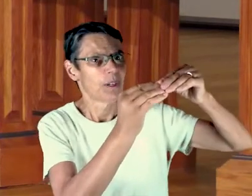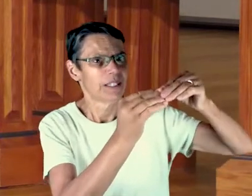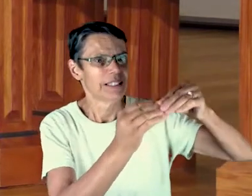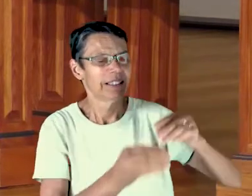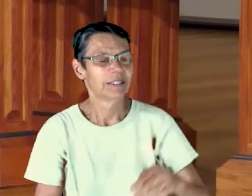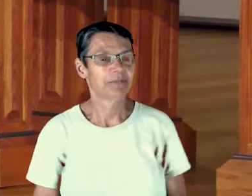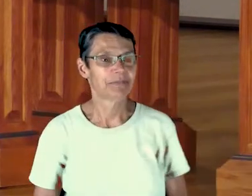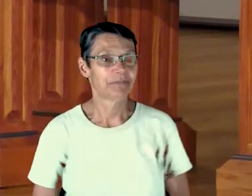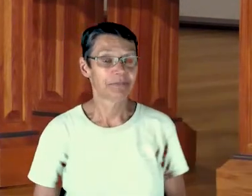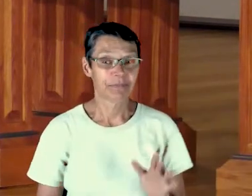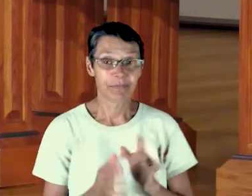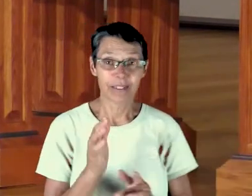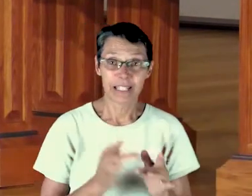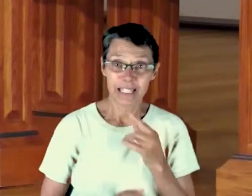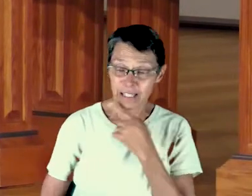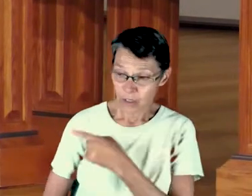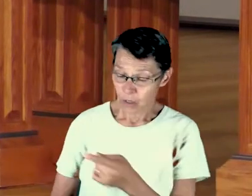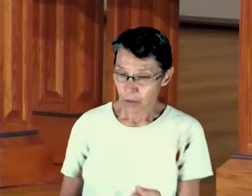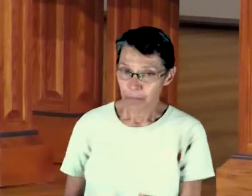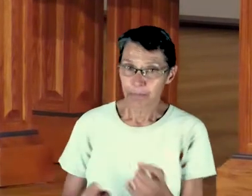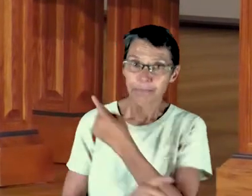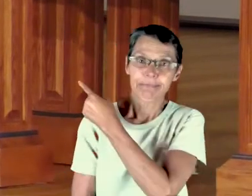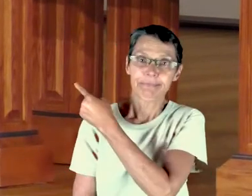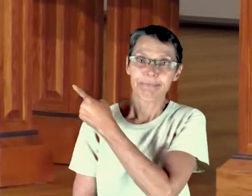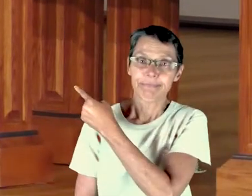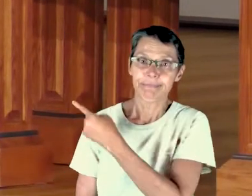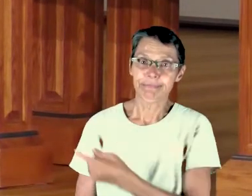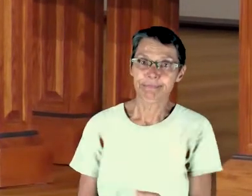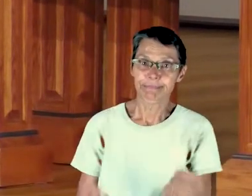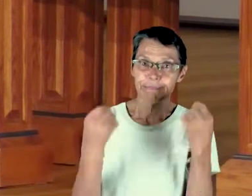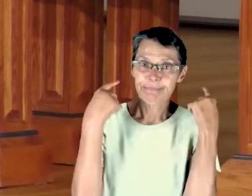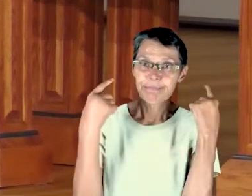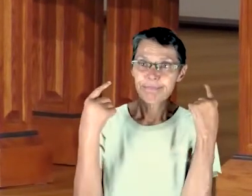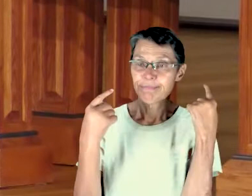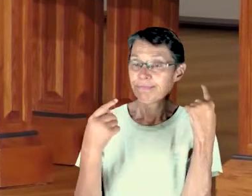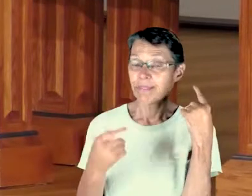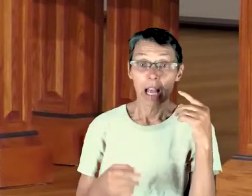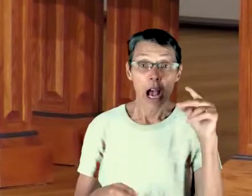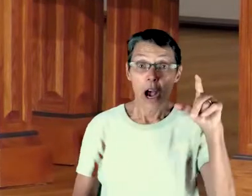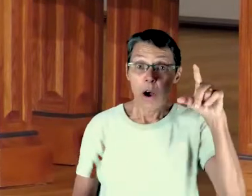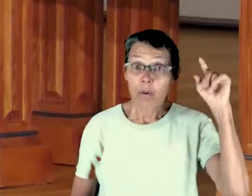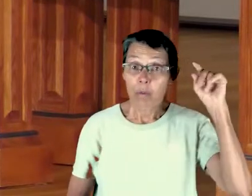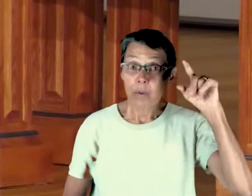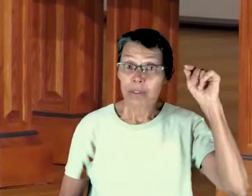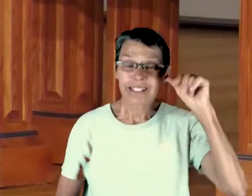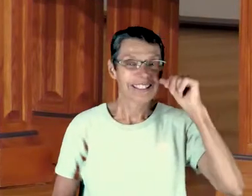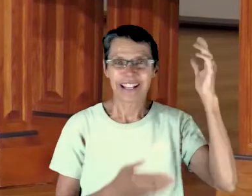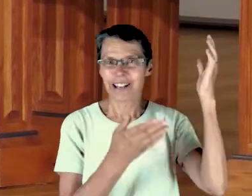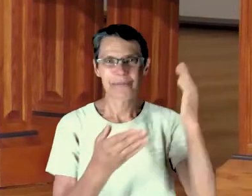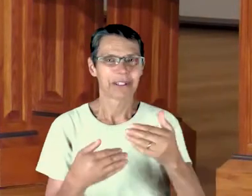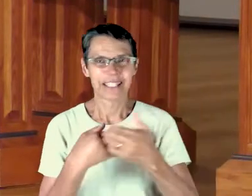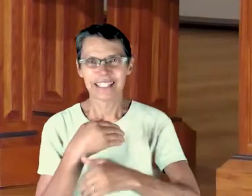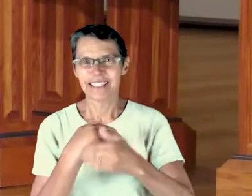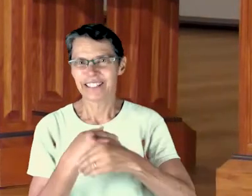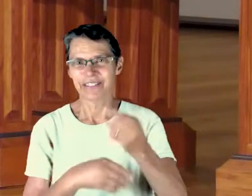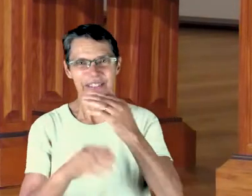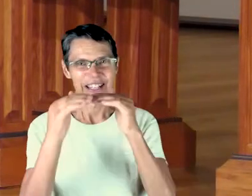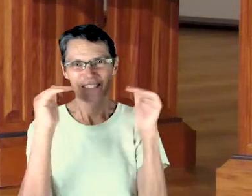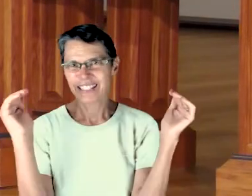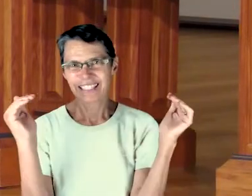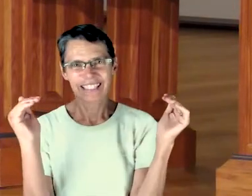And Jesus says, you're missing the point. It wasn't Moses who brought manna down from